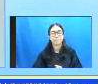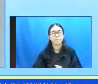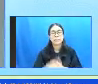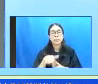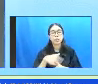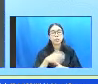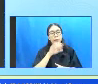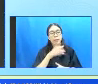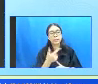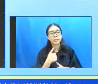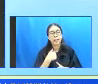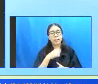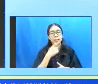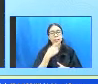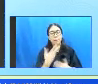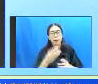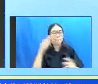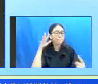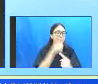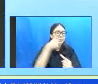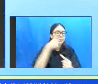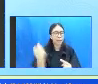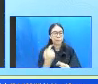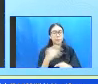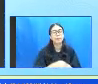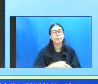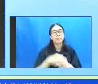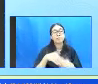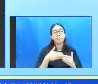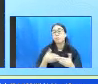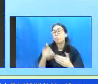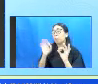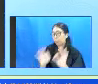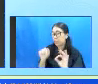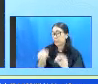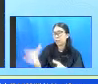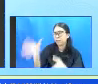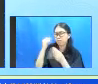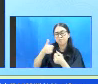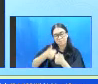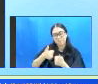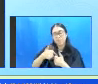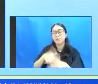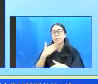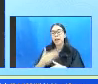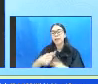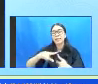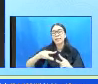Yeah, we could hear it properly now. Thanks a lot, Pataki. Joost. Yes,